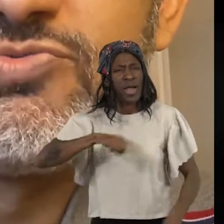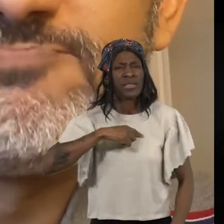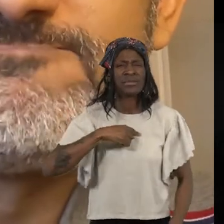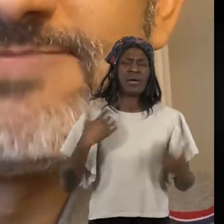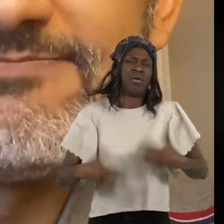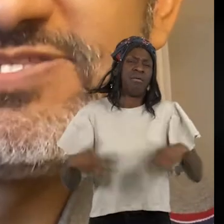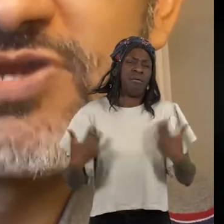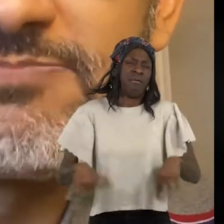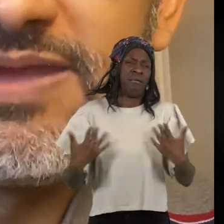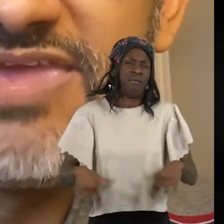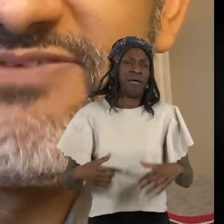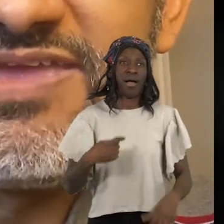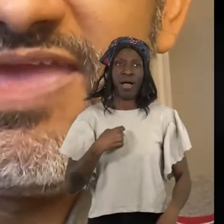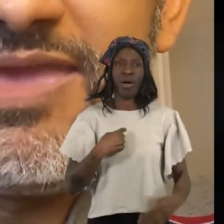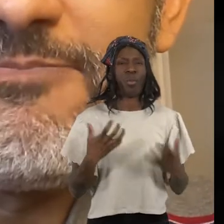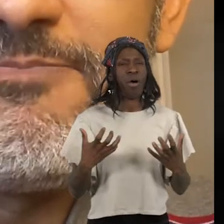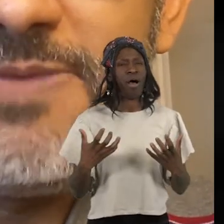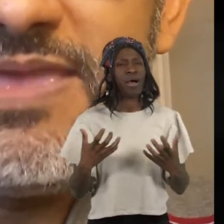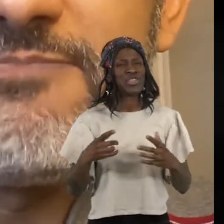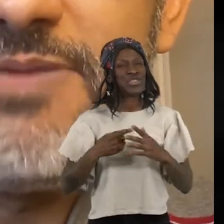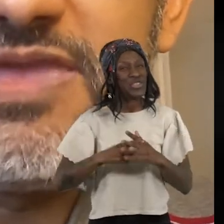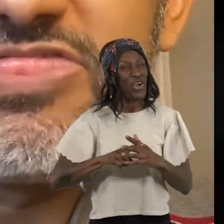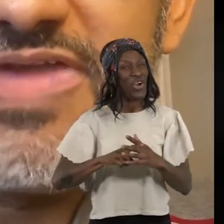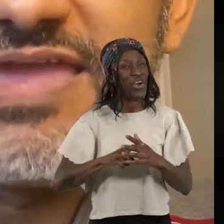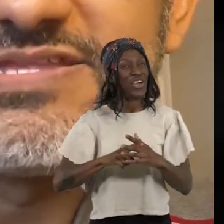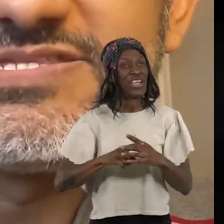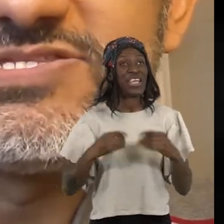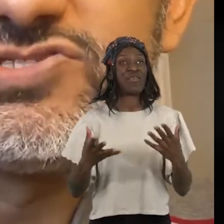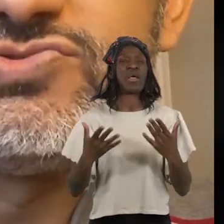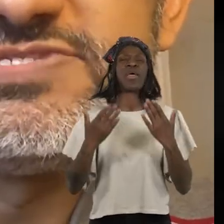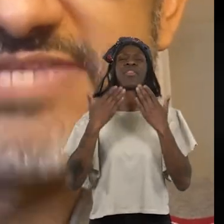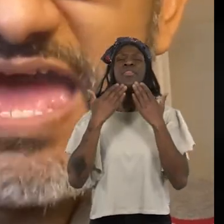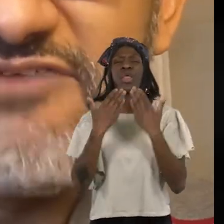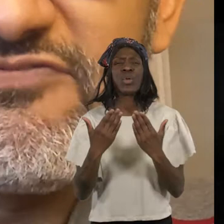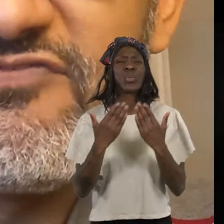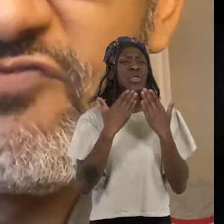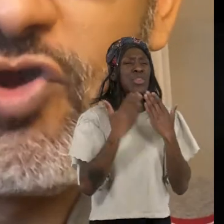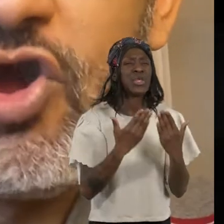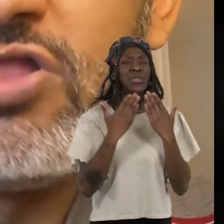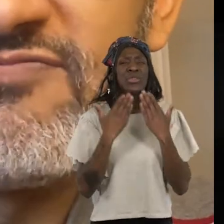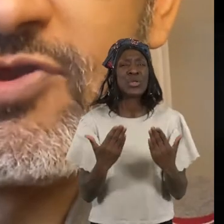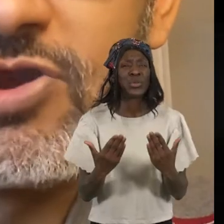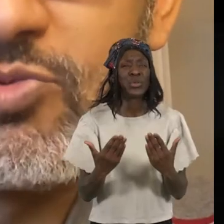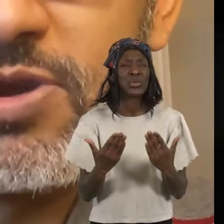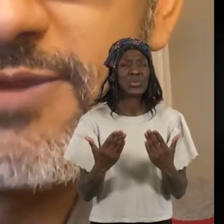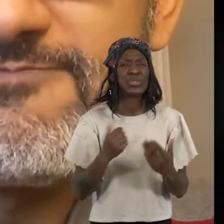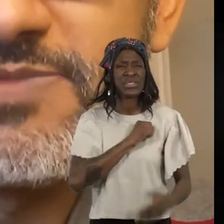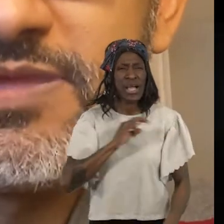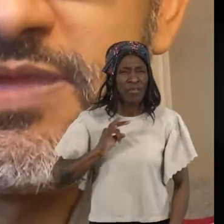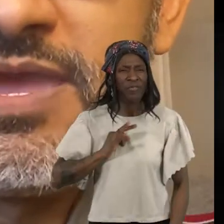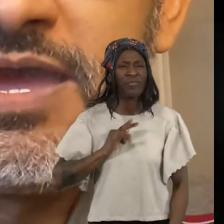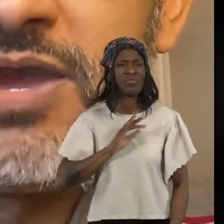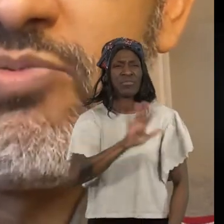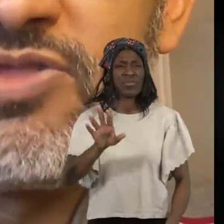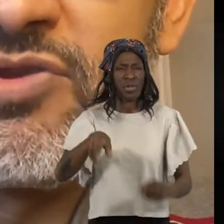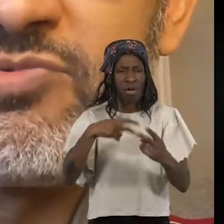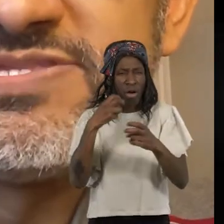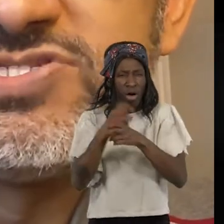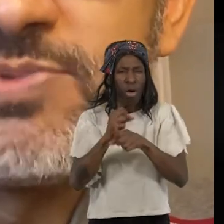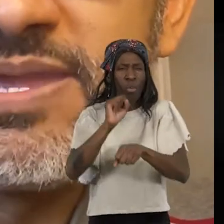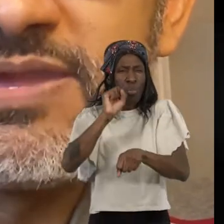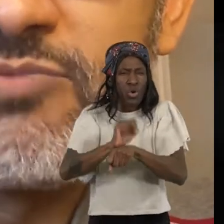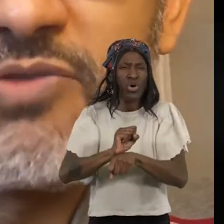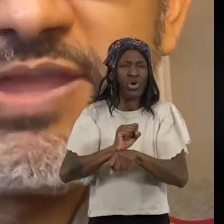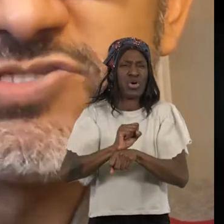So let me start by giving a big, big thanks to staff for all of their hard work. Whether it